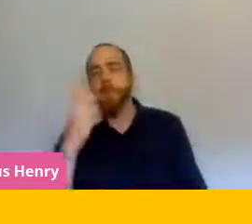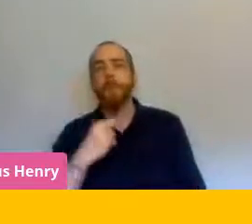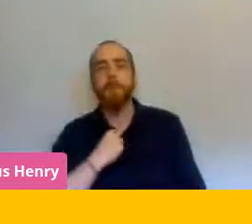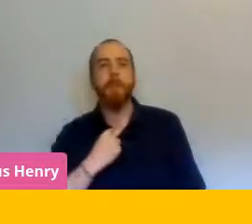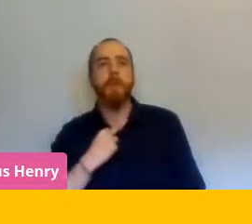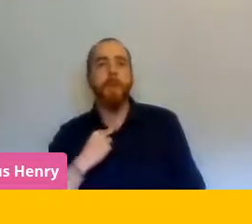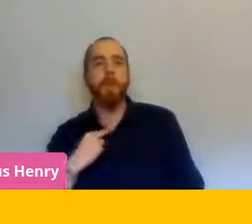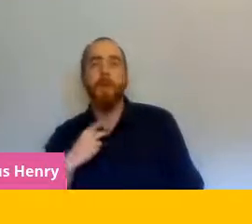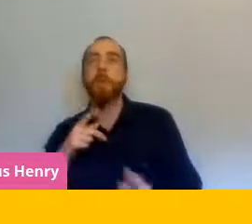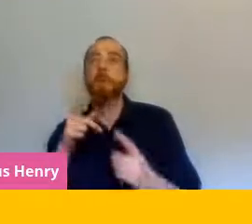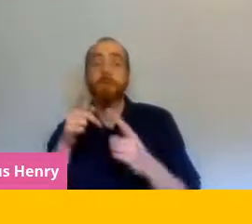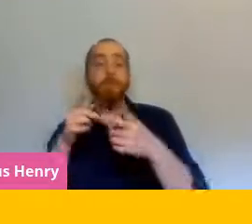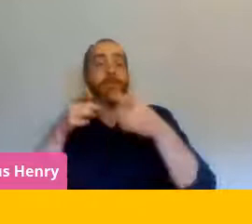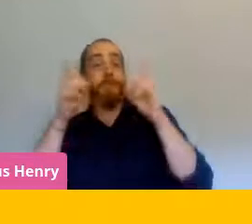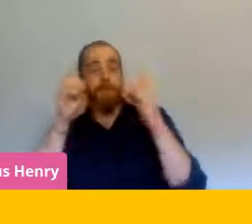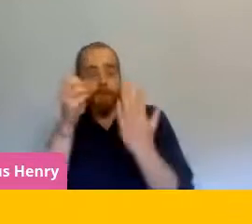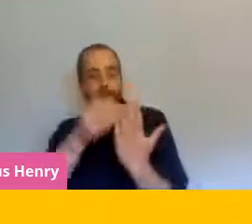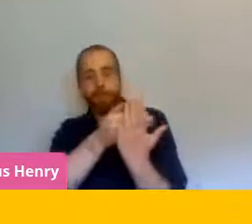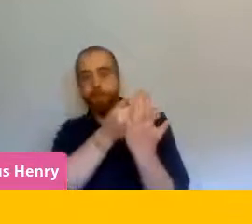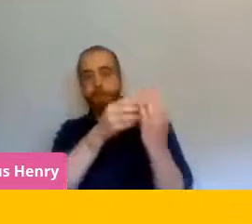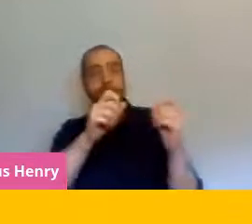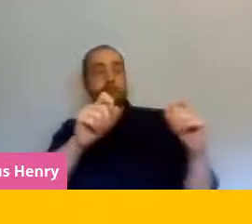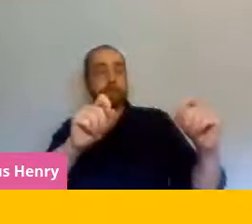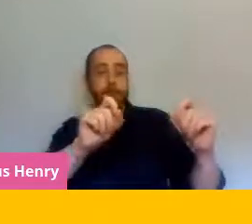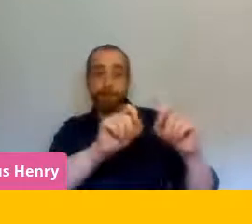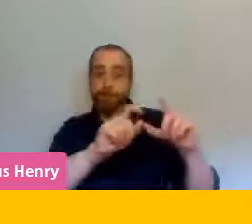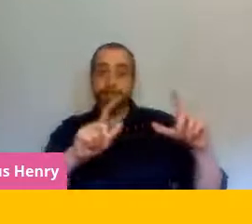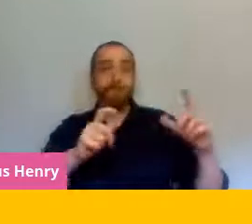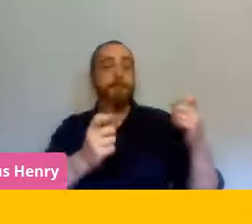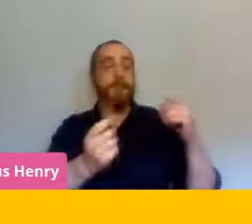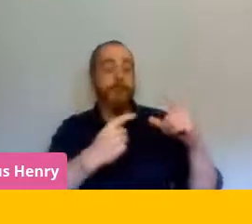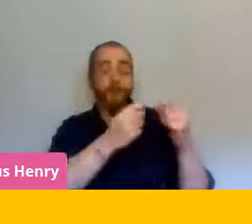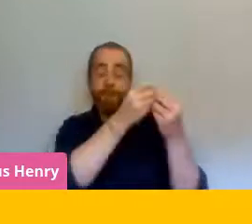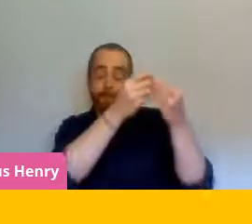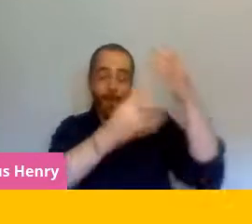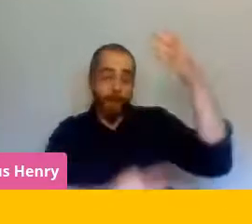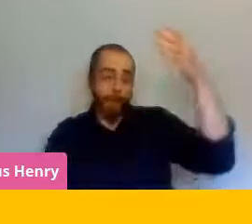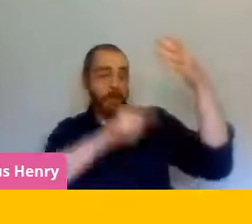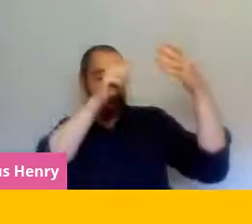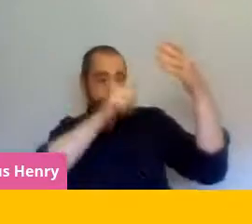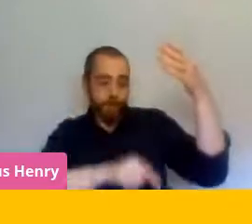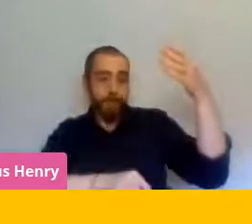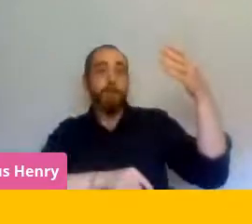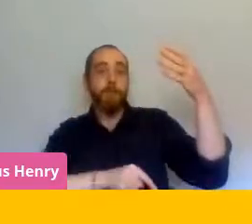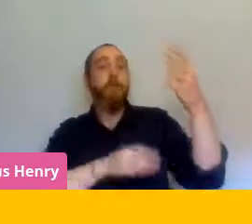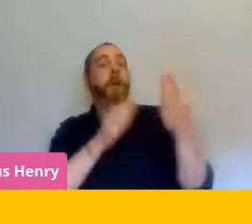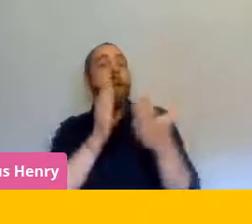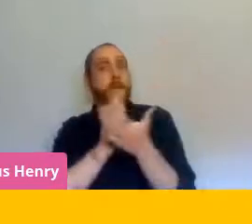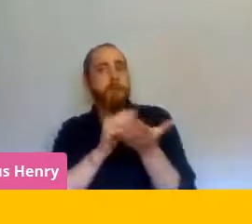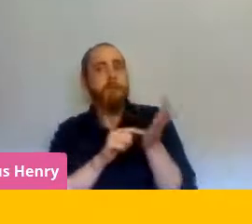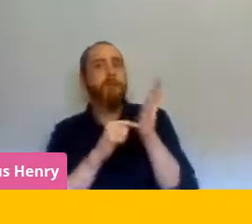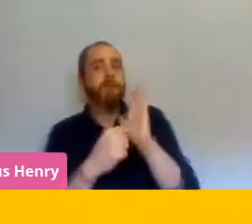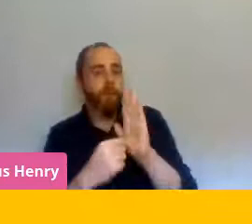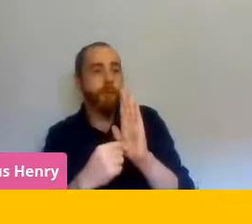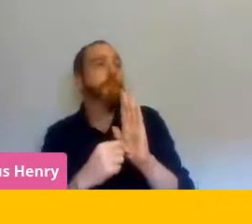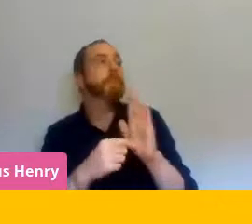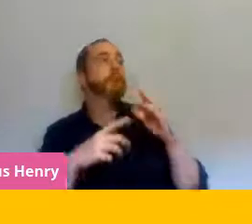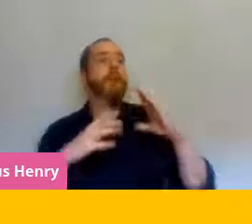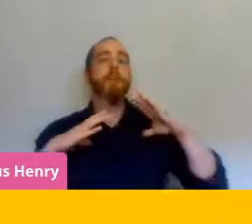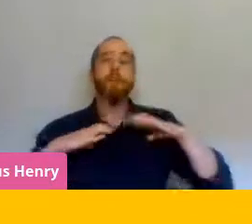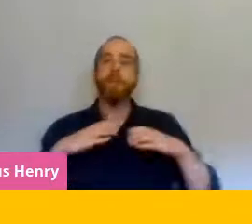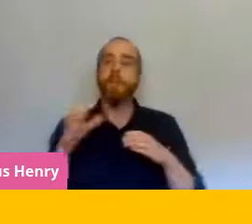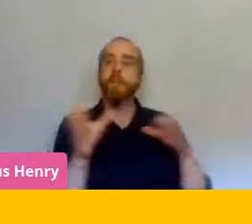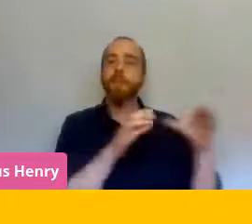that the cuts to casualised staff does have an impact on permanent staff and vice versa, particularly in terms of